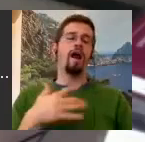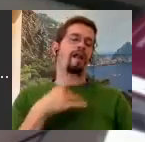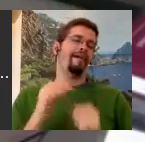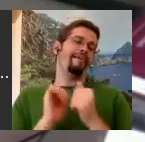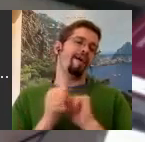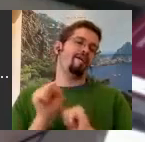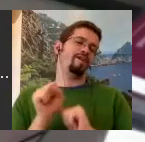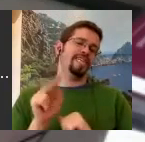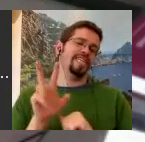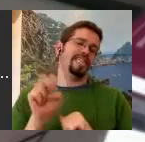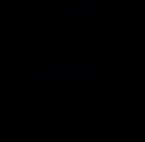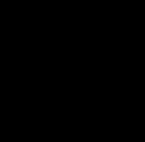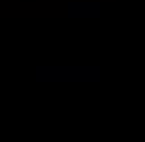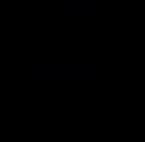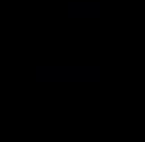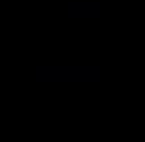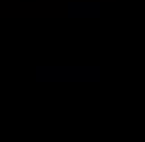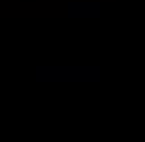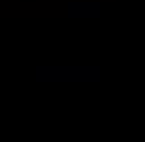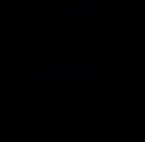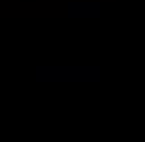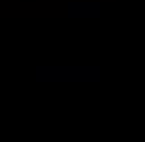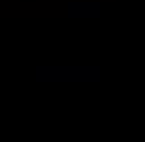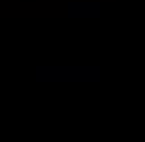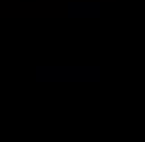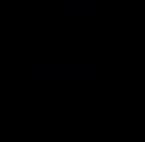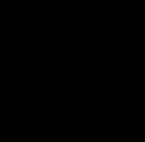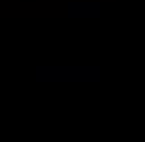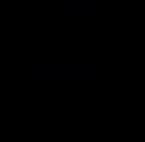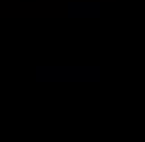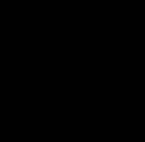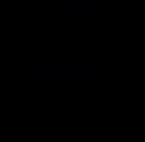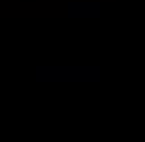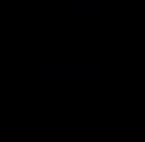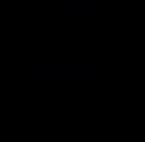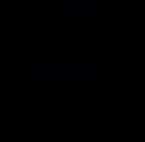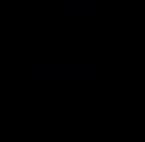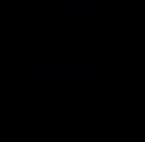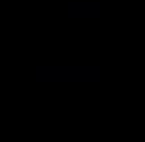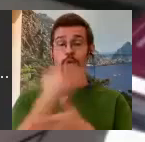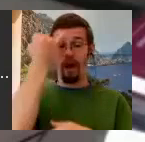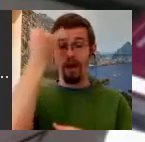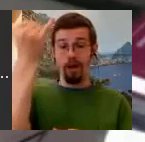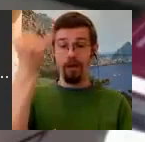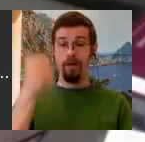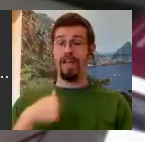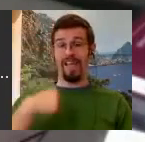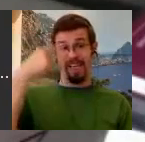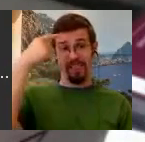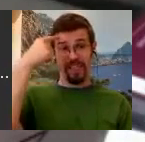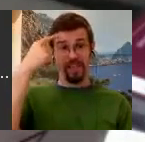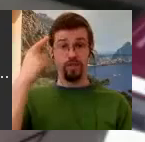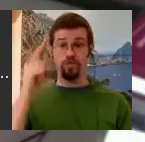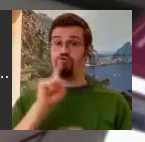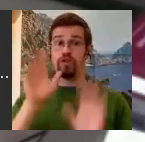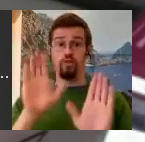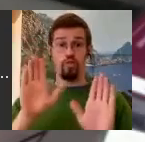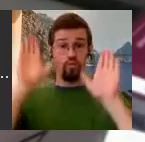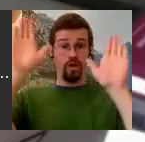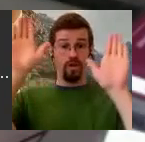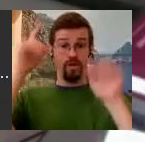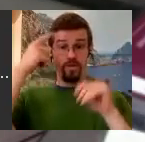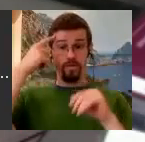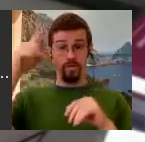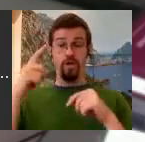how open he is to all kinds of new ideas. And I think the main thing that would be wonderful for the sign writing